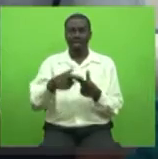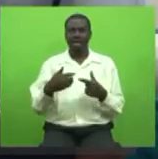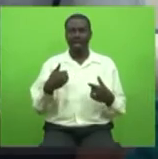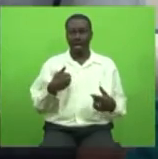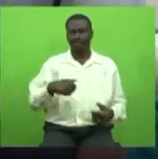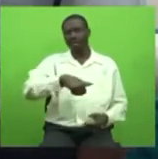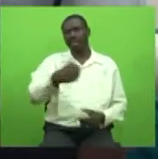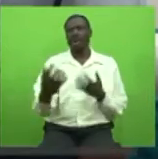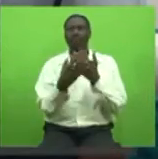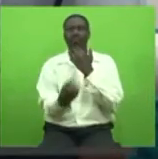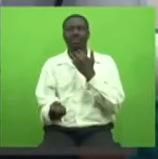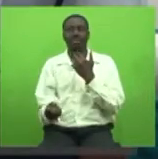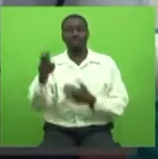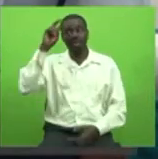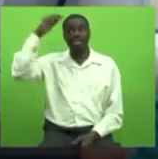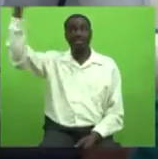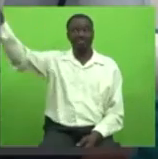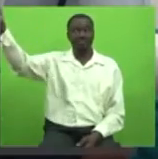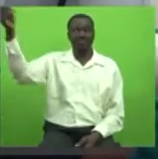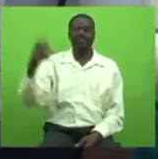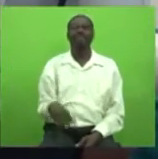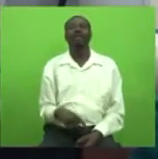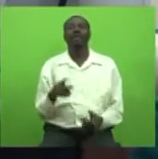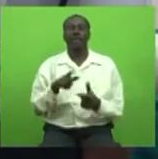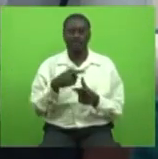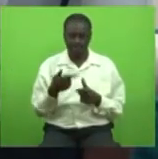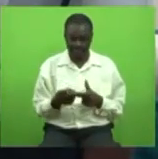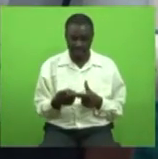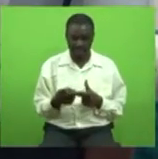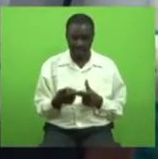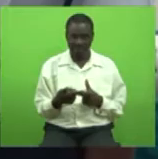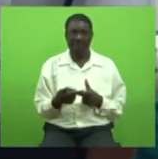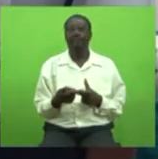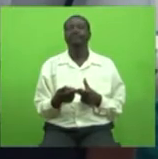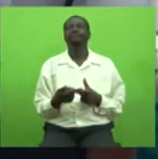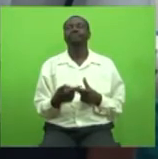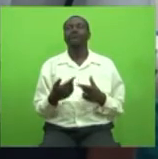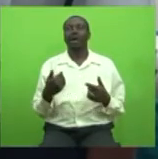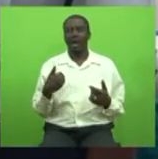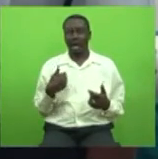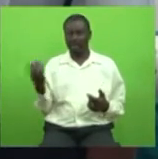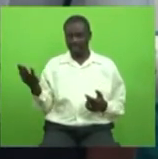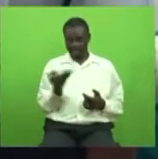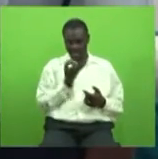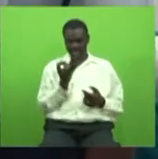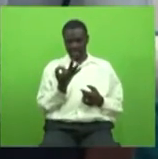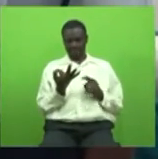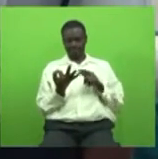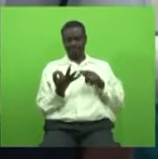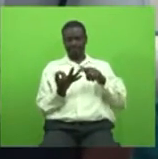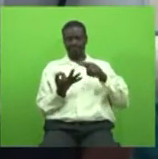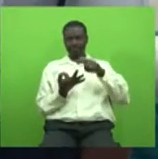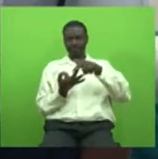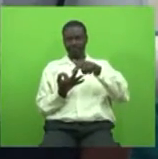copy moja. Sawa sawa. So ile original is a white form,